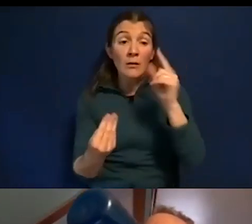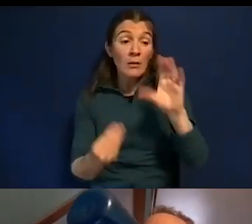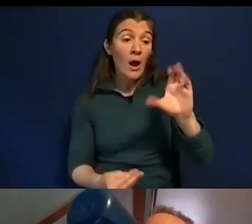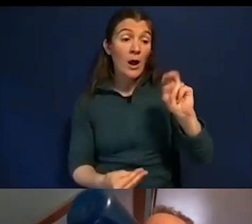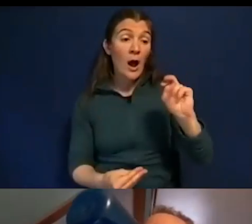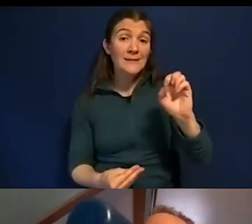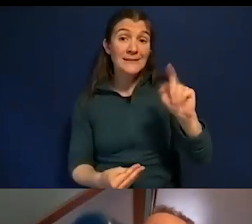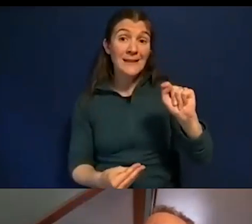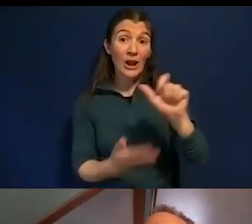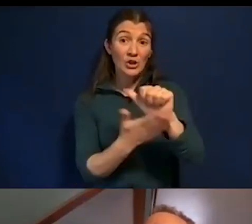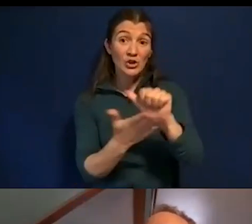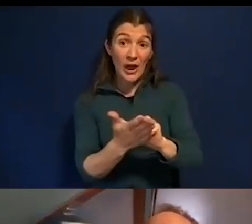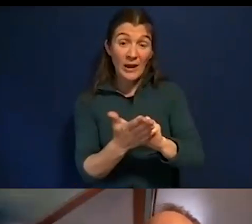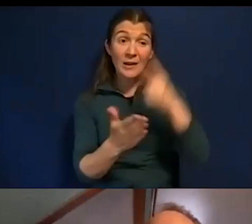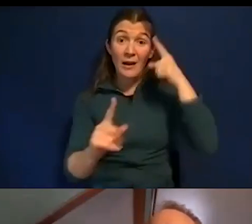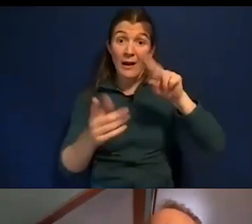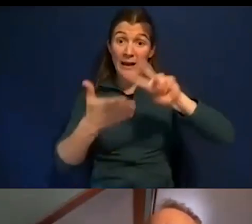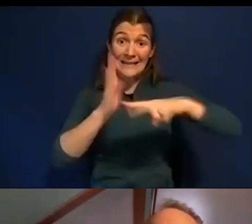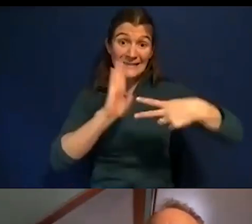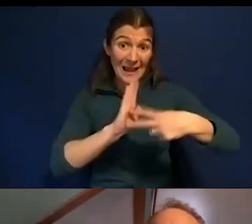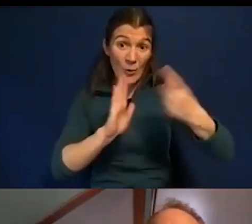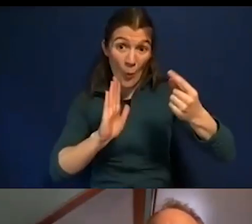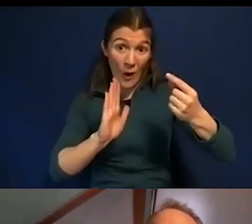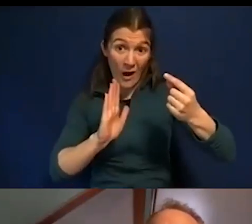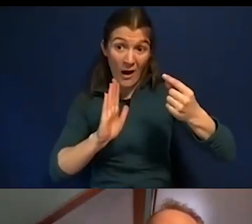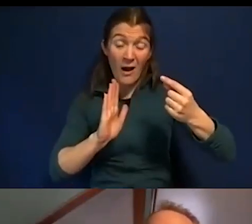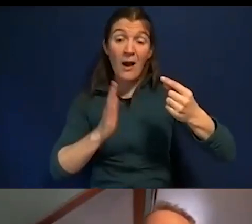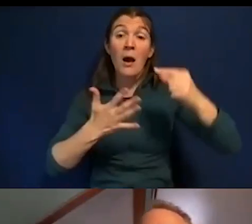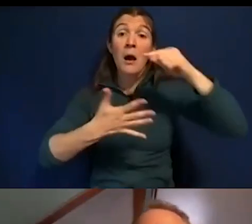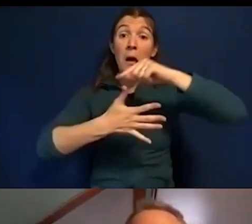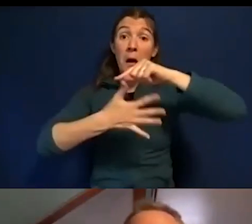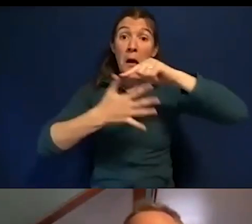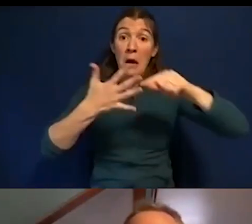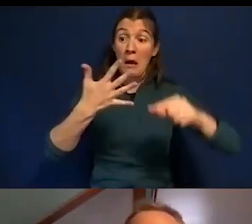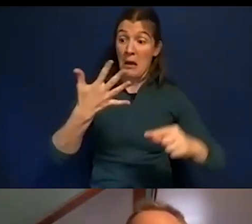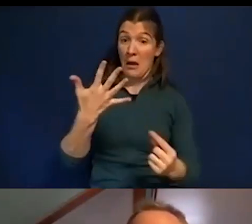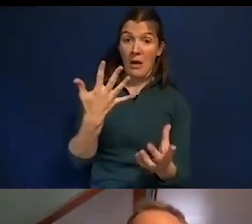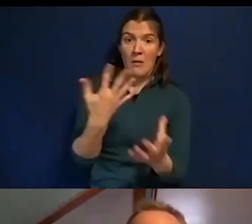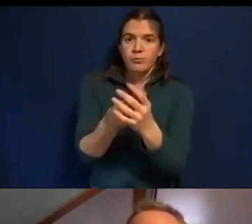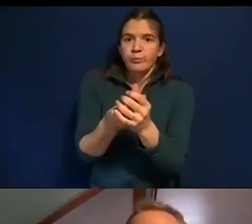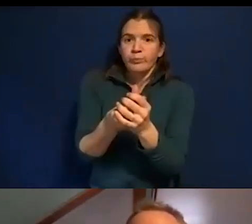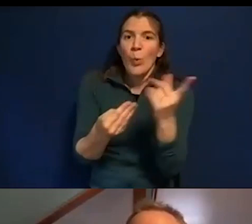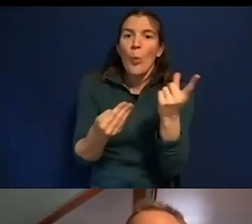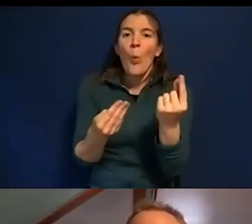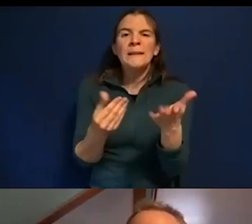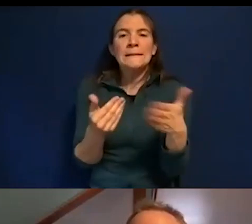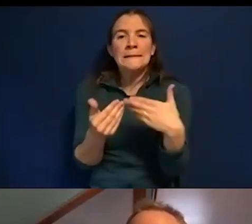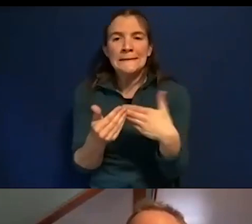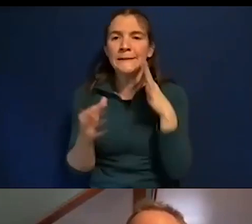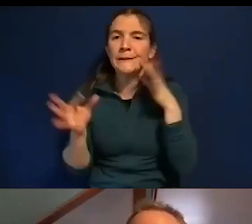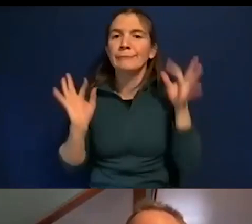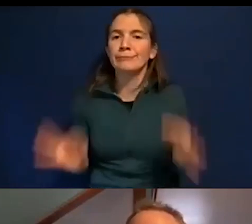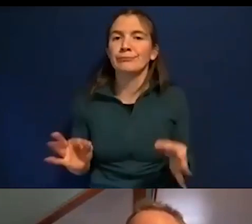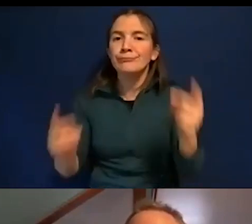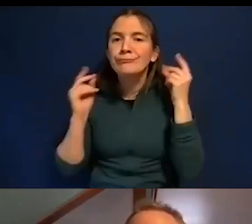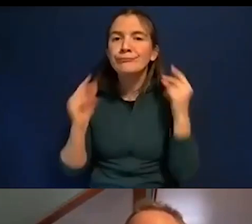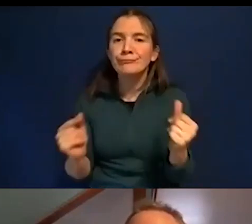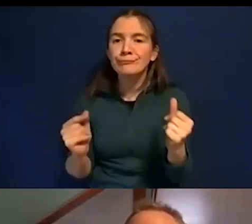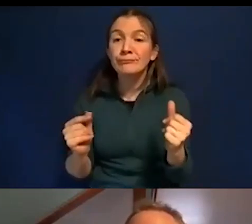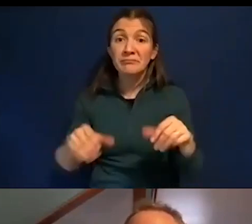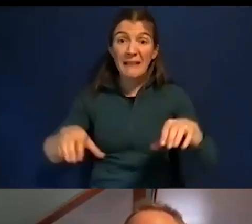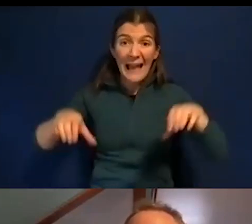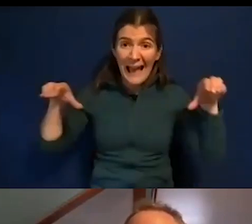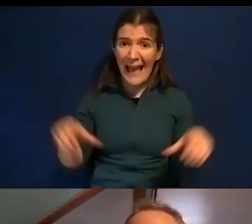consent agenda is intended to cluster together items where the